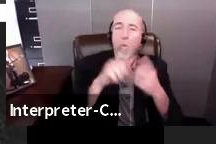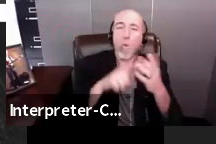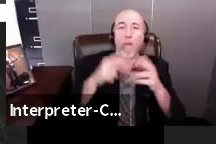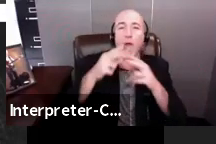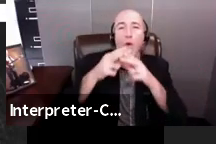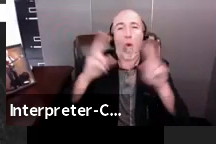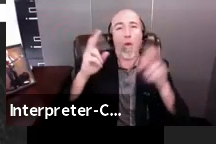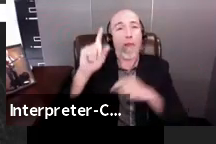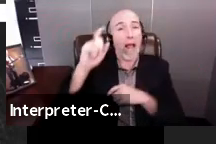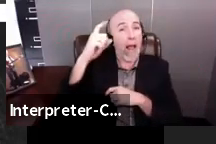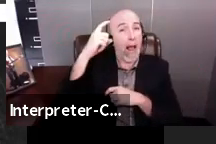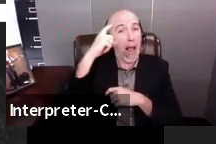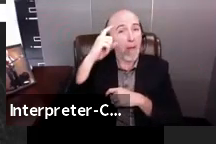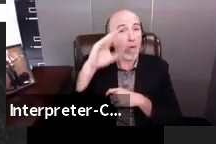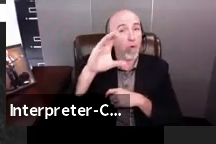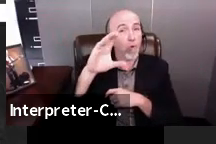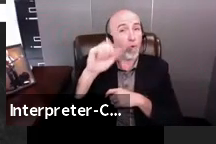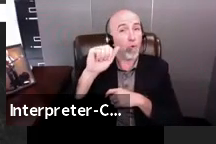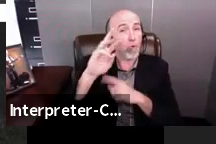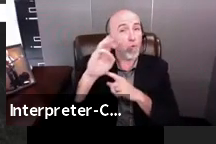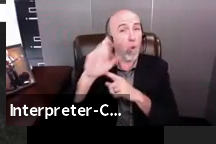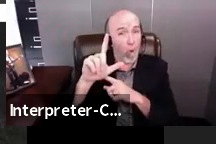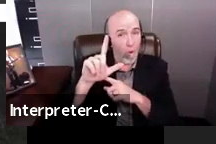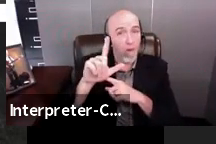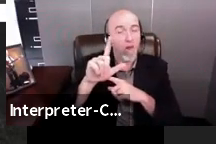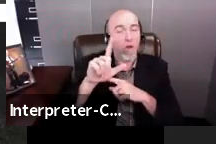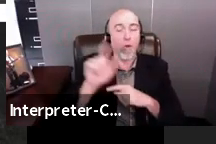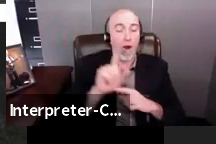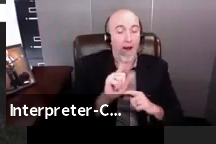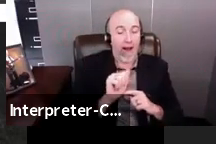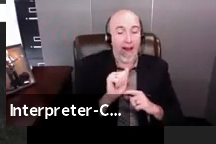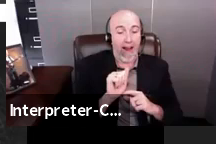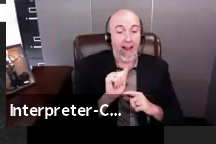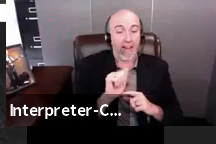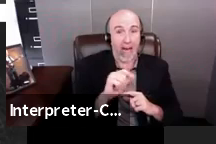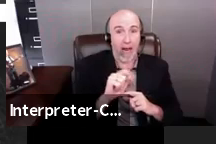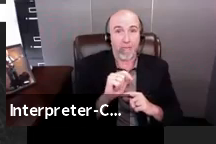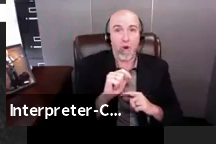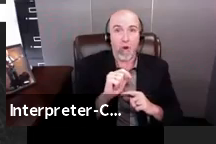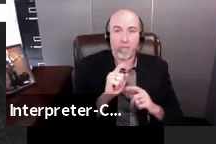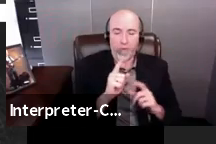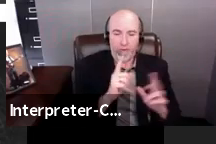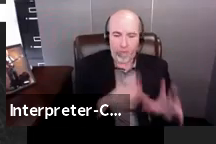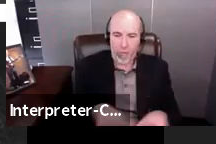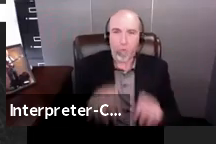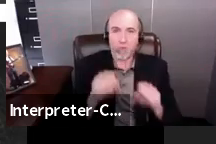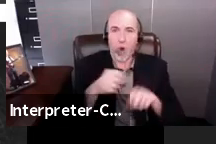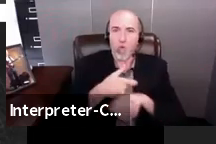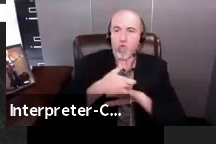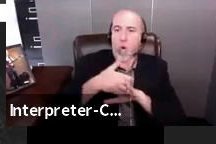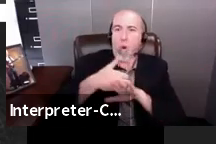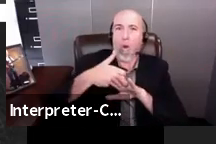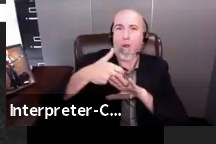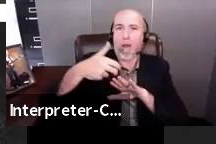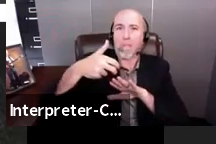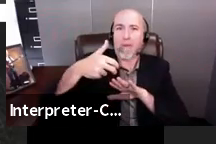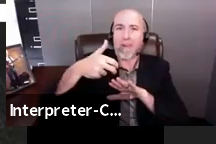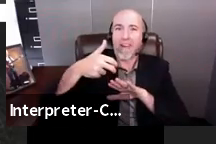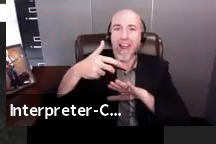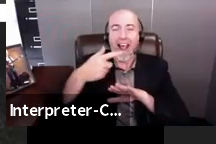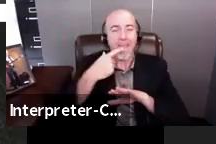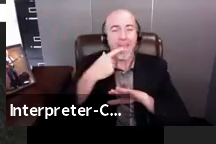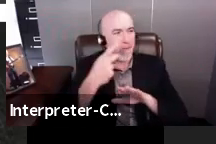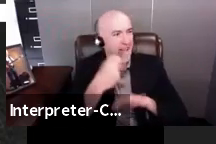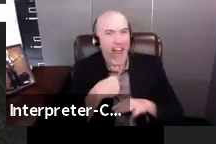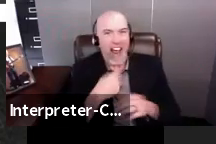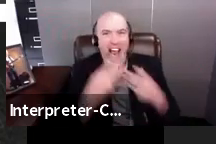when ADAPT organized a crawl up, and people always ask me how many steps were there. I don't know,